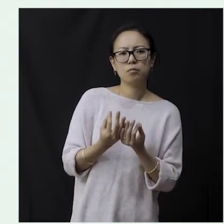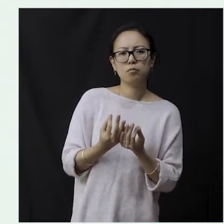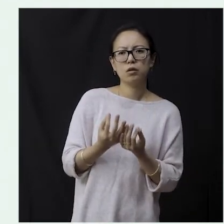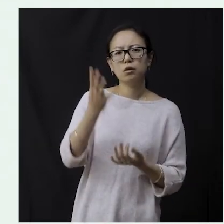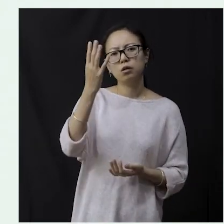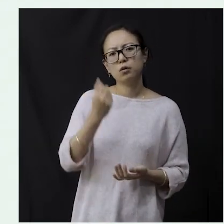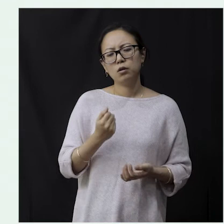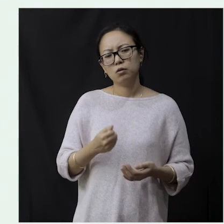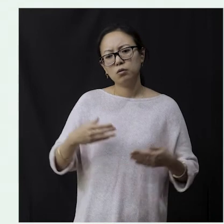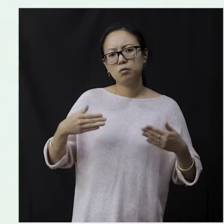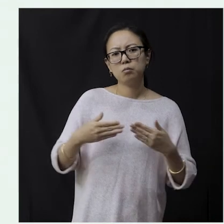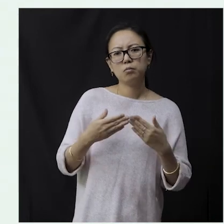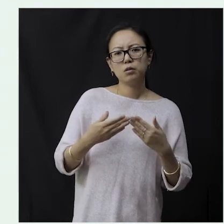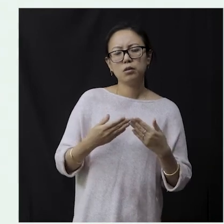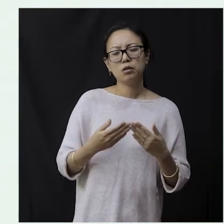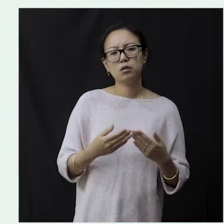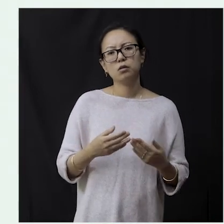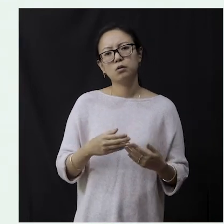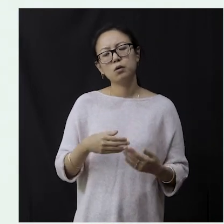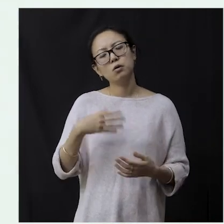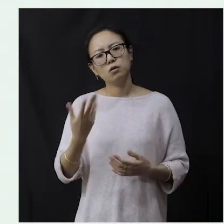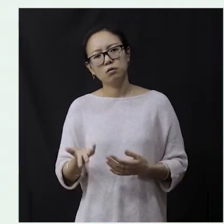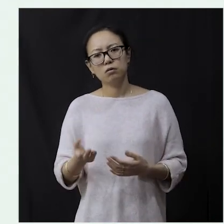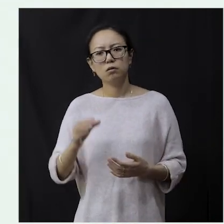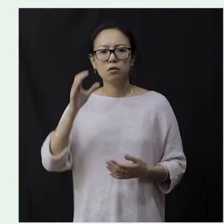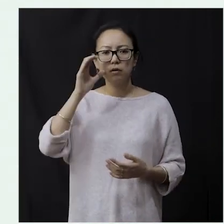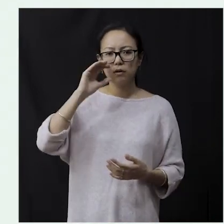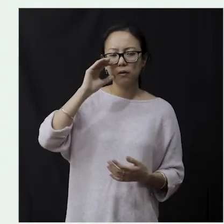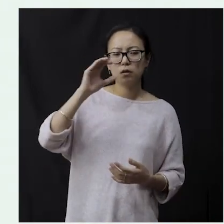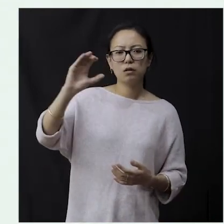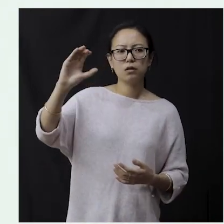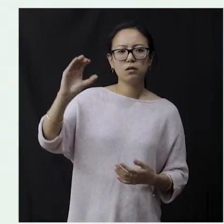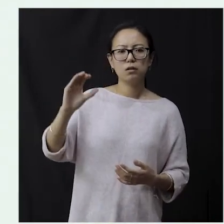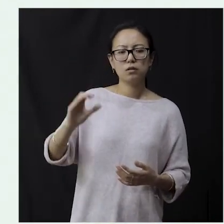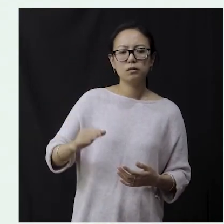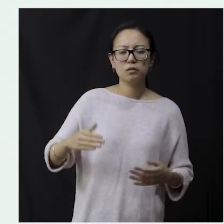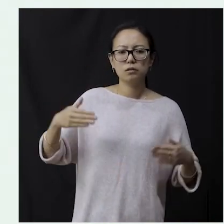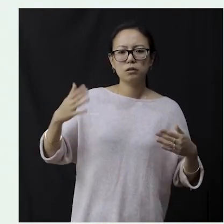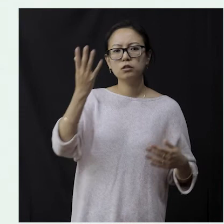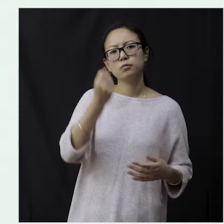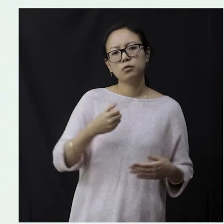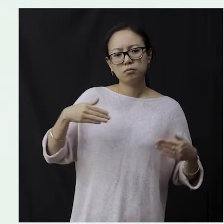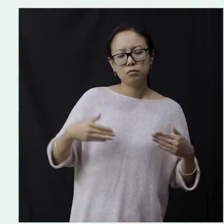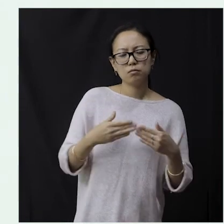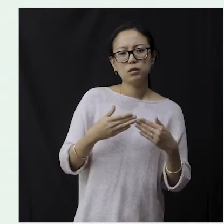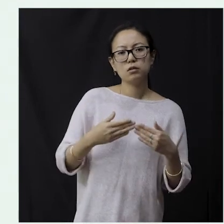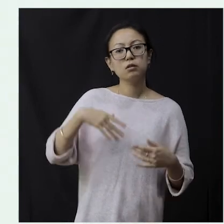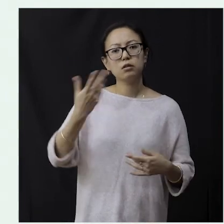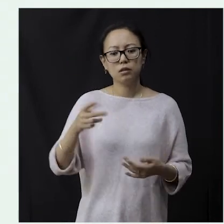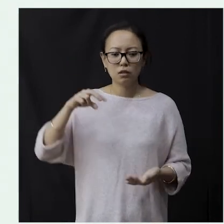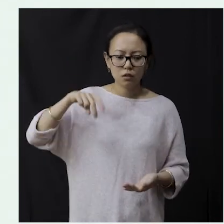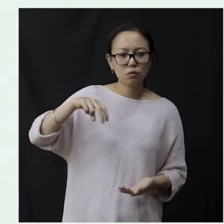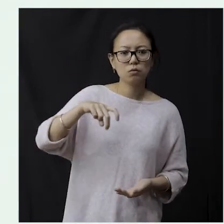meet their cousins or relatives, then they used to walk from one place to another, and sometimes